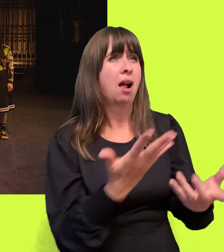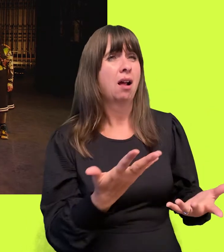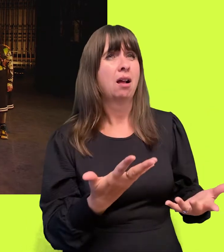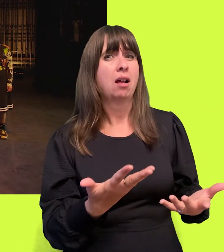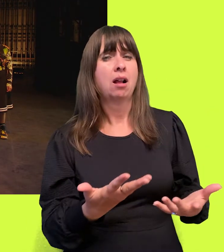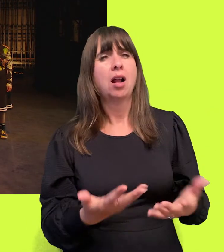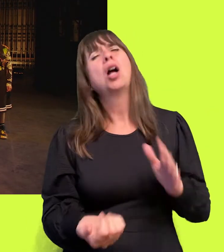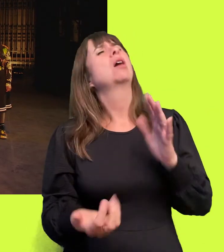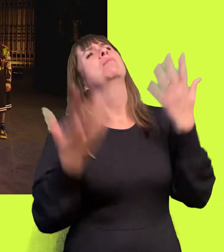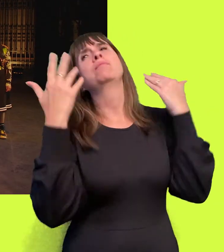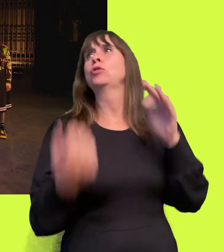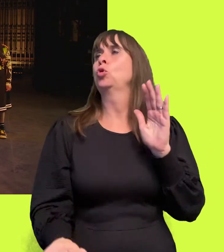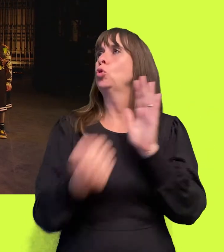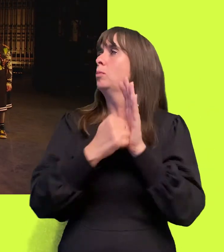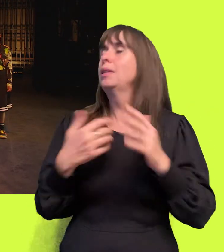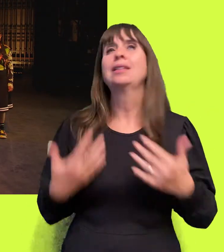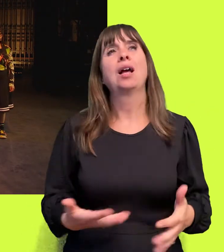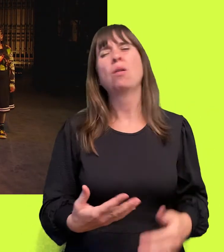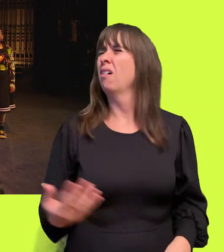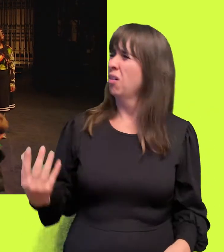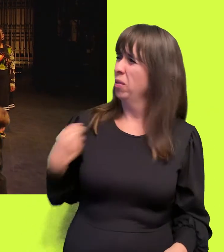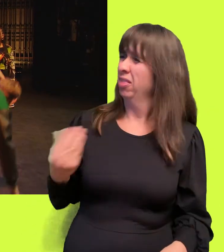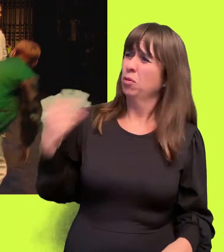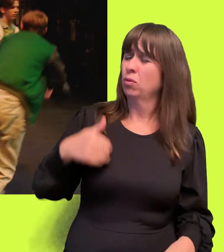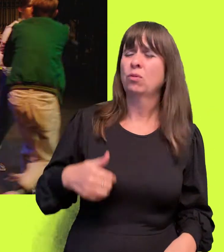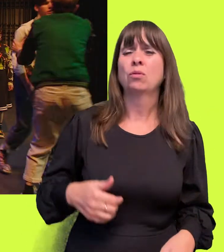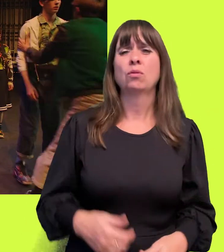okay? At least you come in.